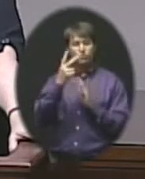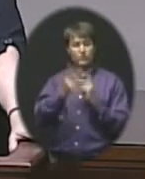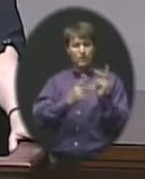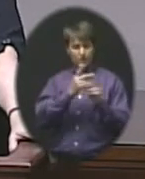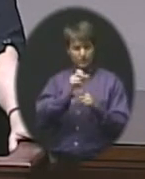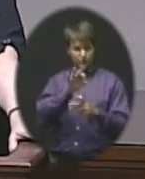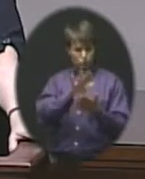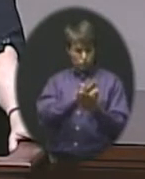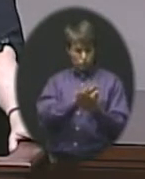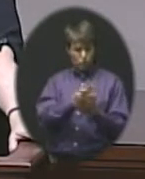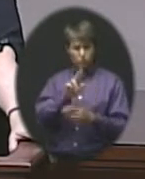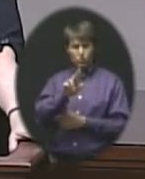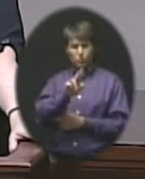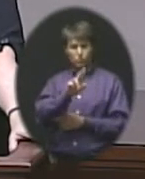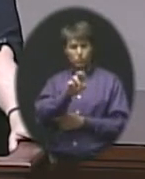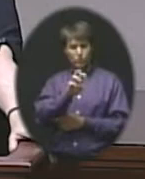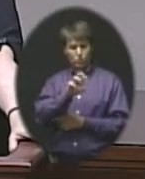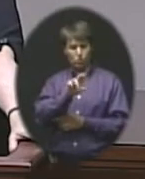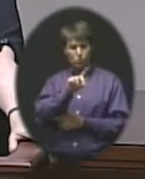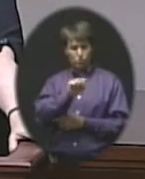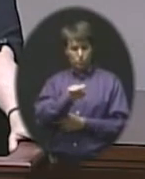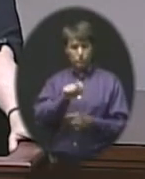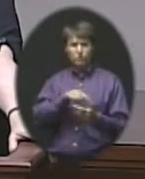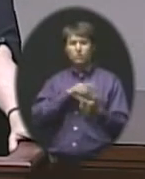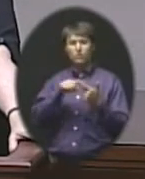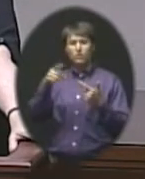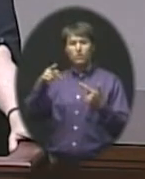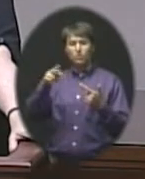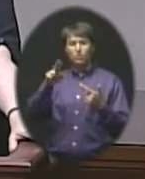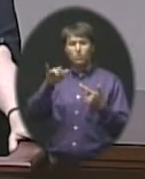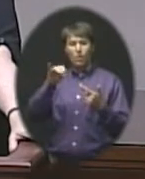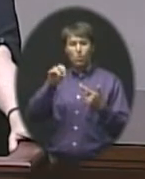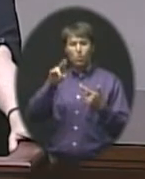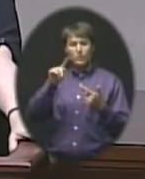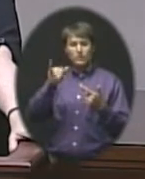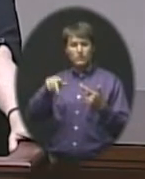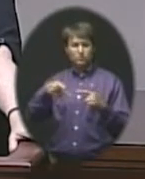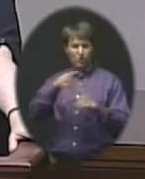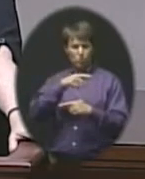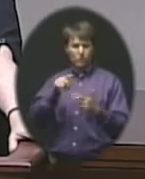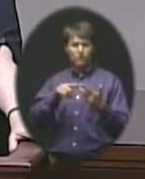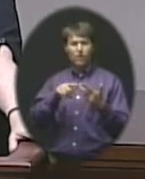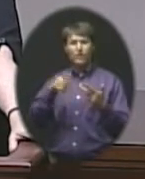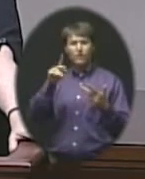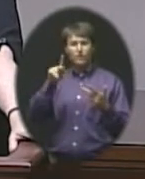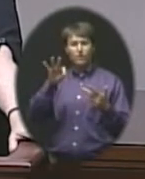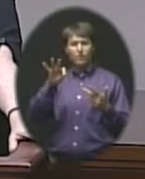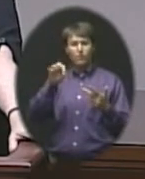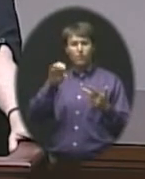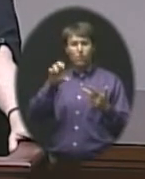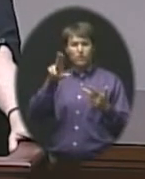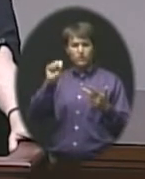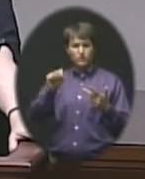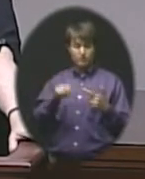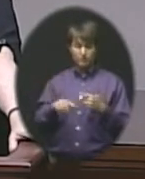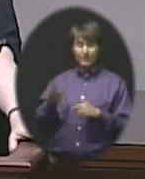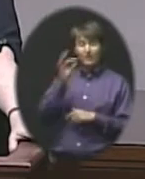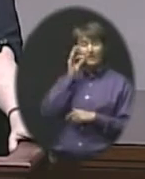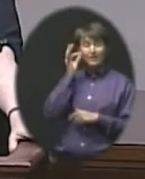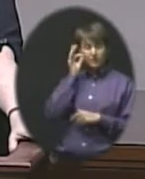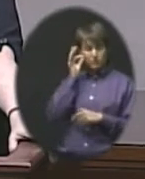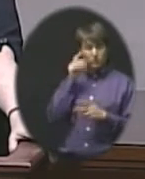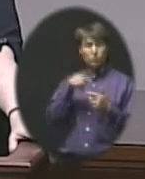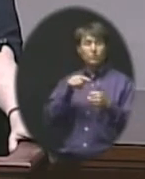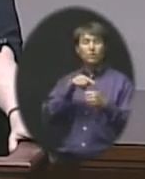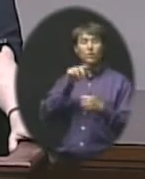schools: a reward school, a priority school, and a focus. We talked to you last year about Indian Trail, because they were identified as a reward